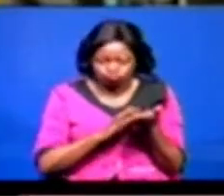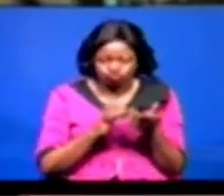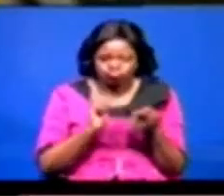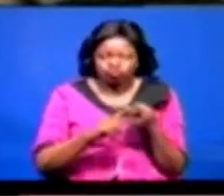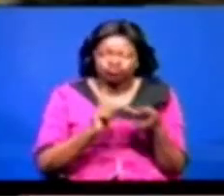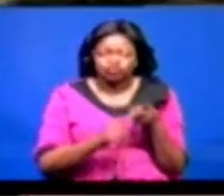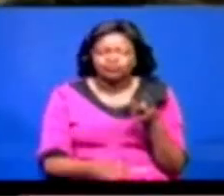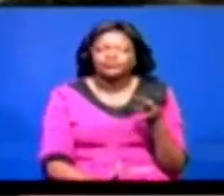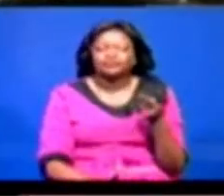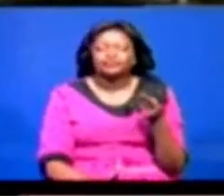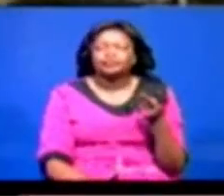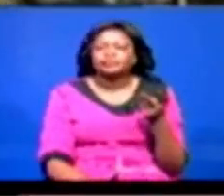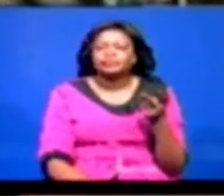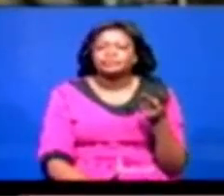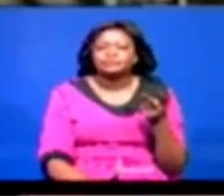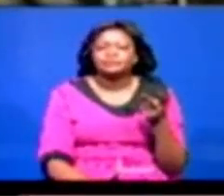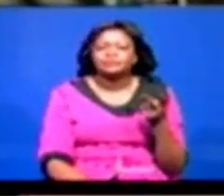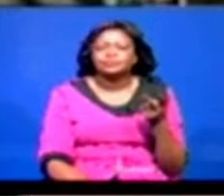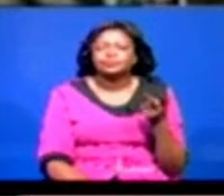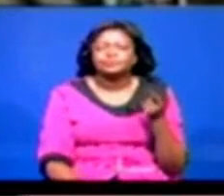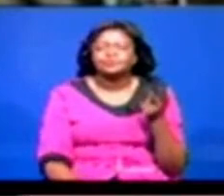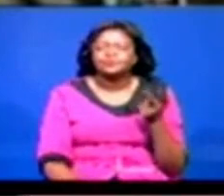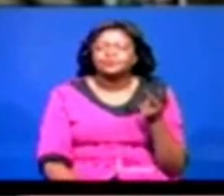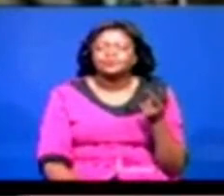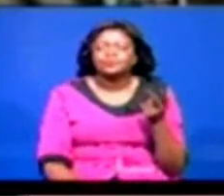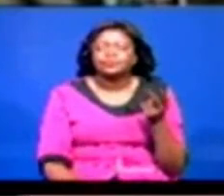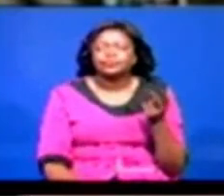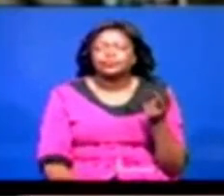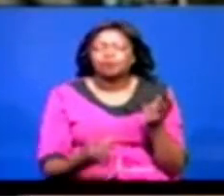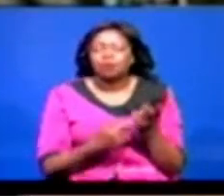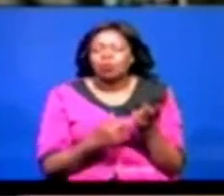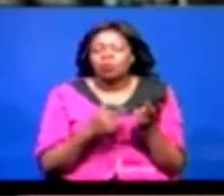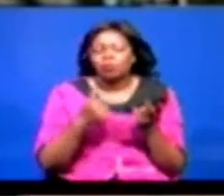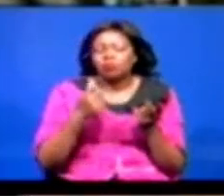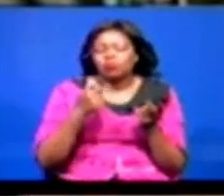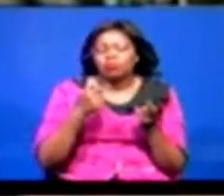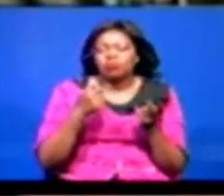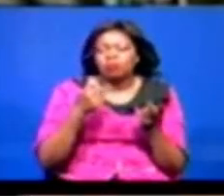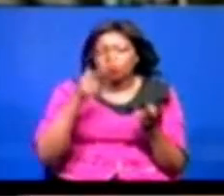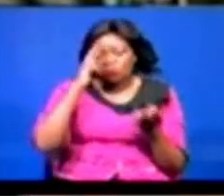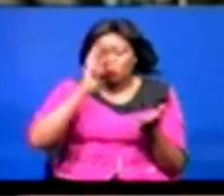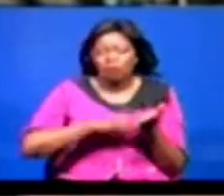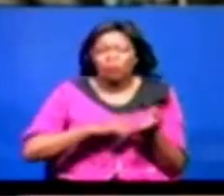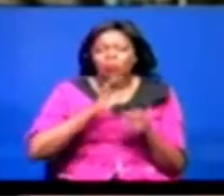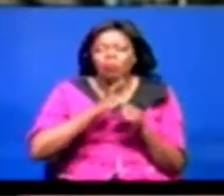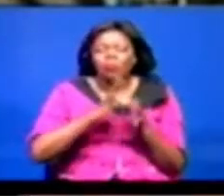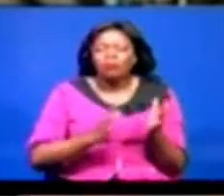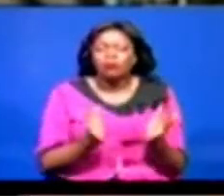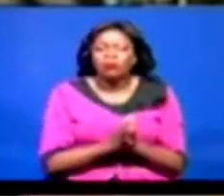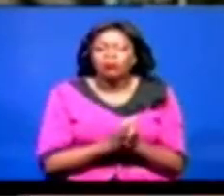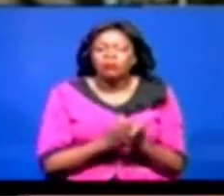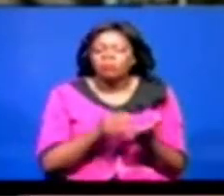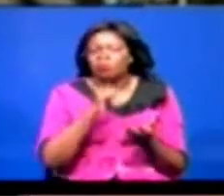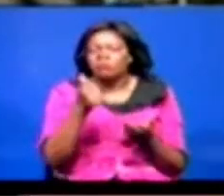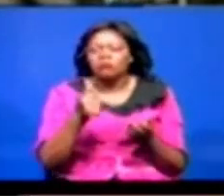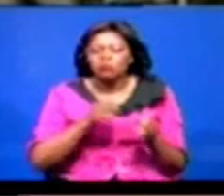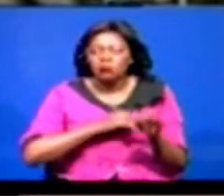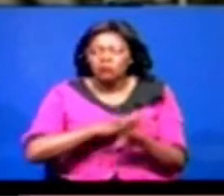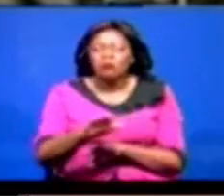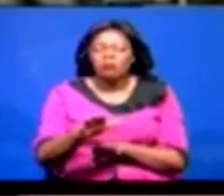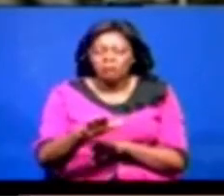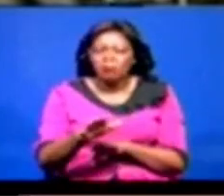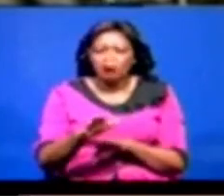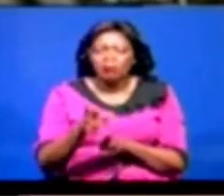was electronic identification of voters and electronic transmission of